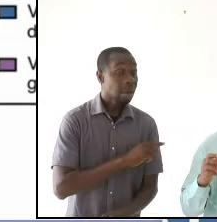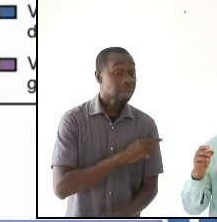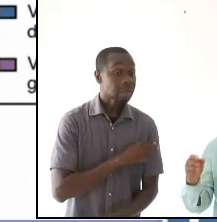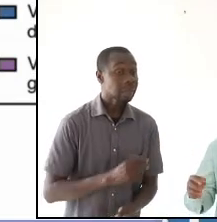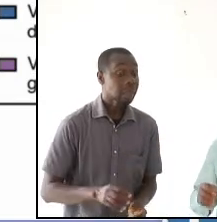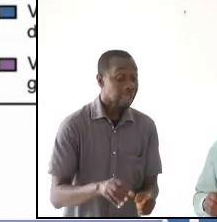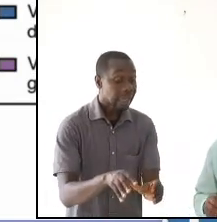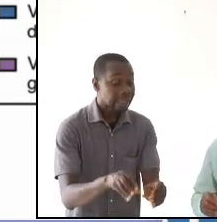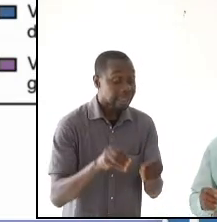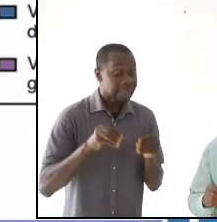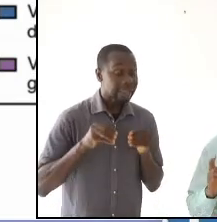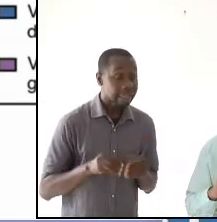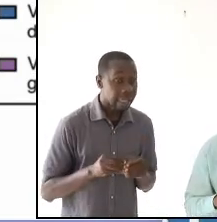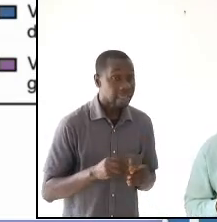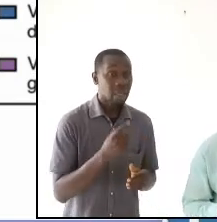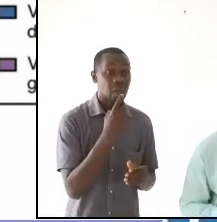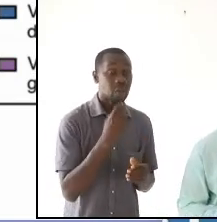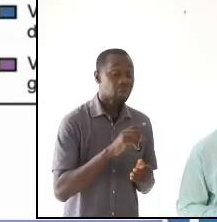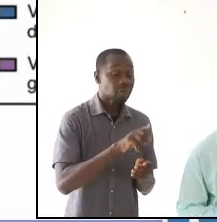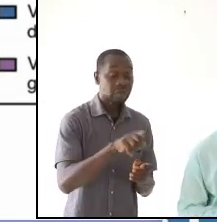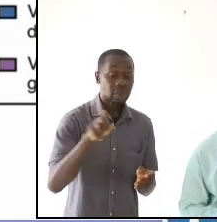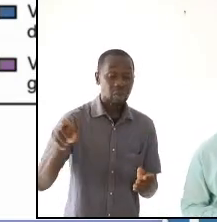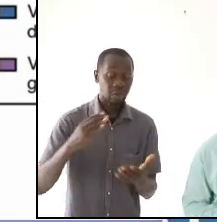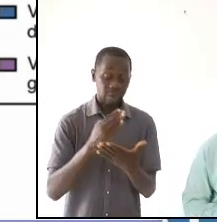that take blood from those parts of the body